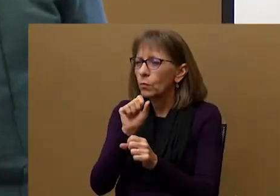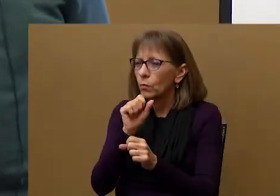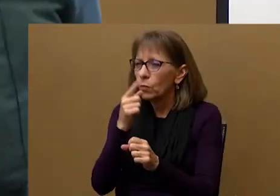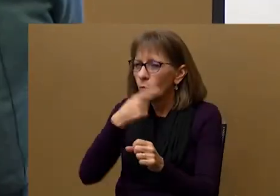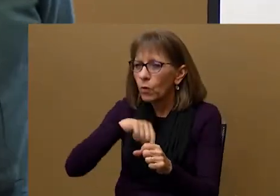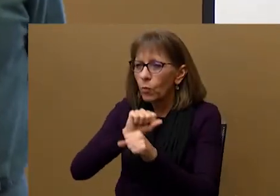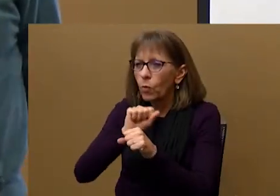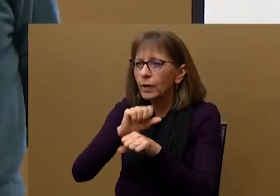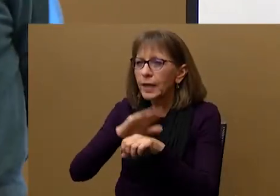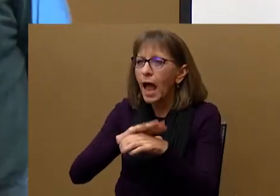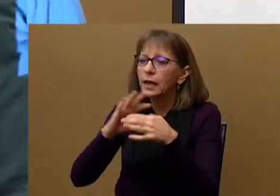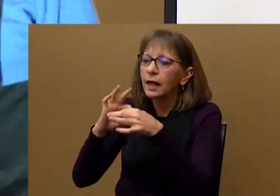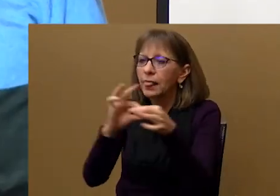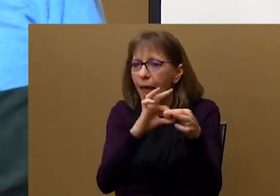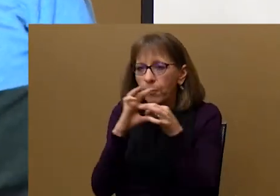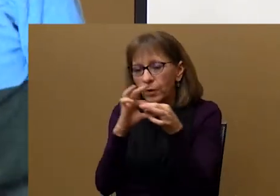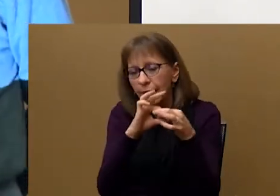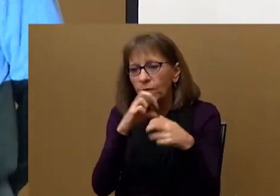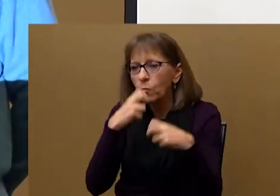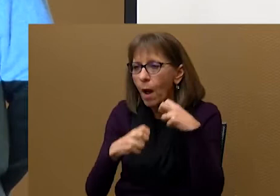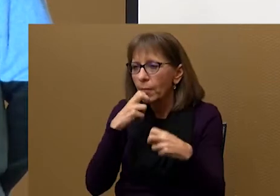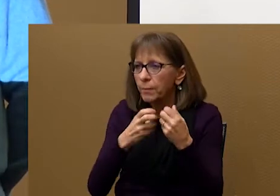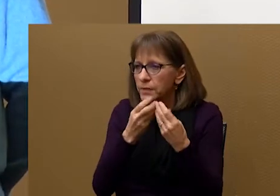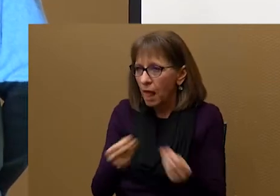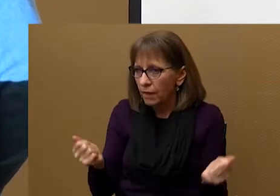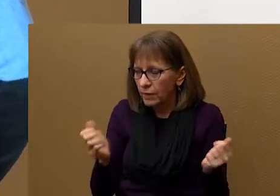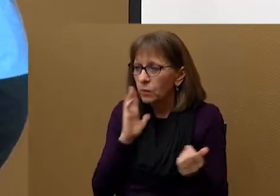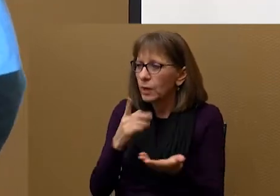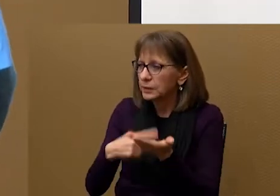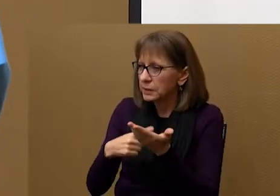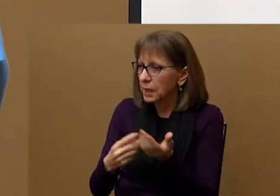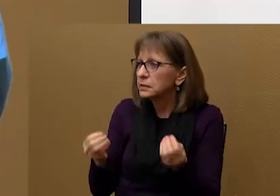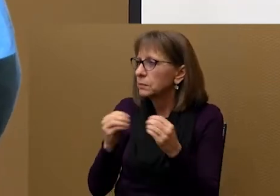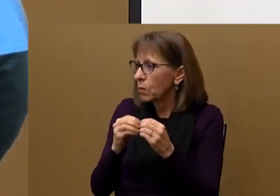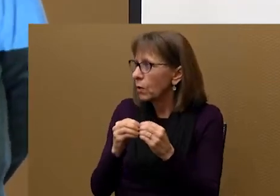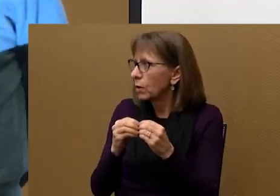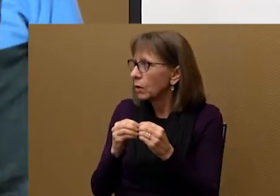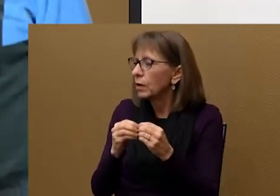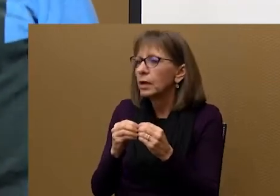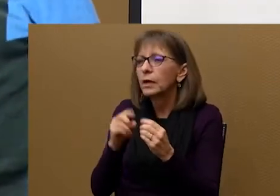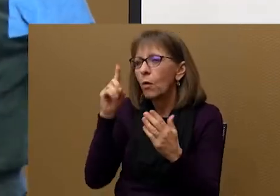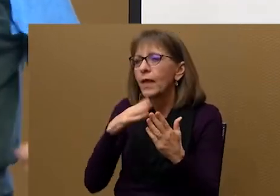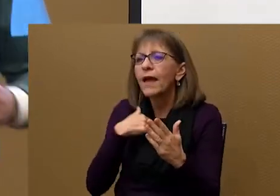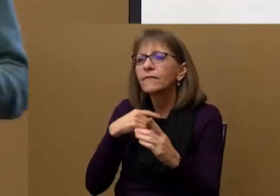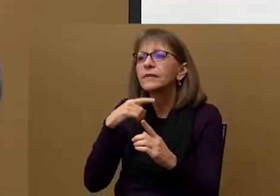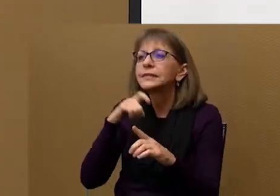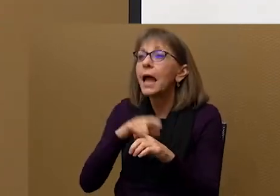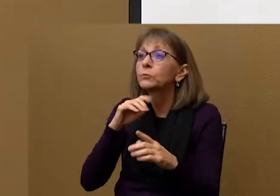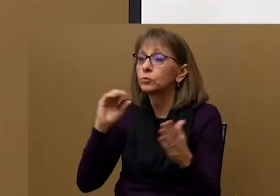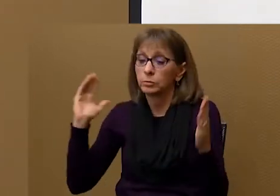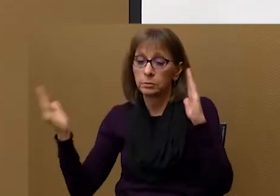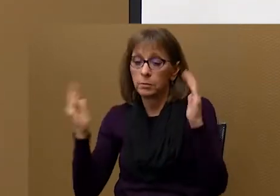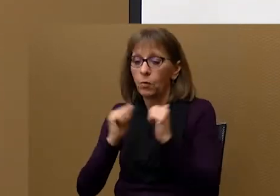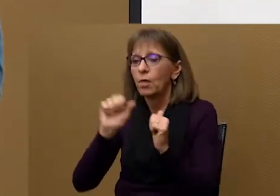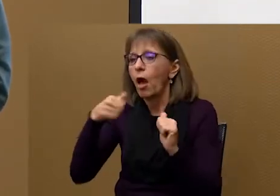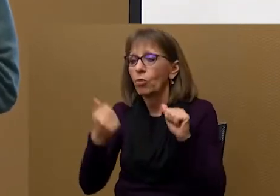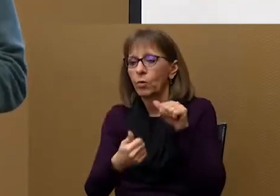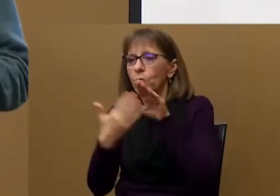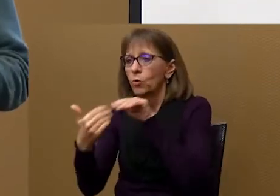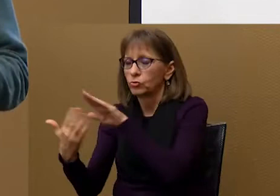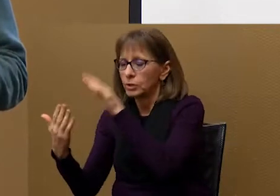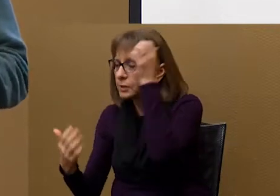So we're working on collaborative problem solving. Hopefully, we'll get some more into it and hopefully have